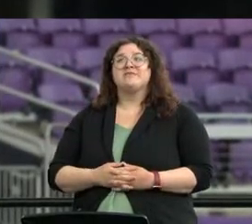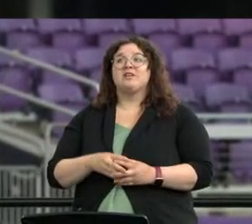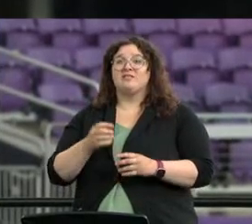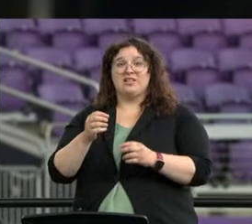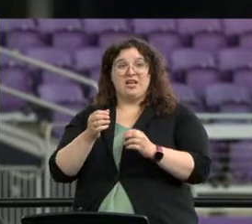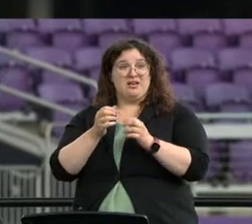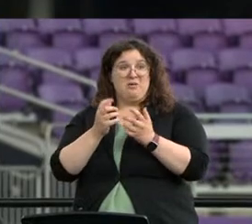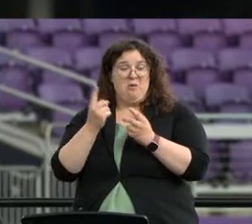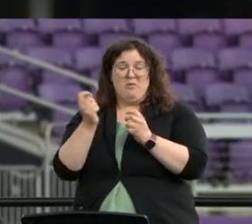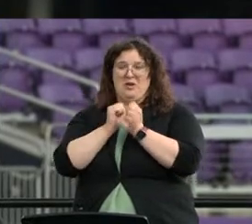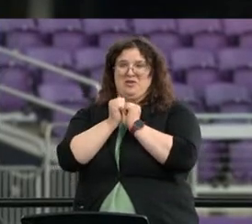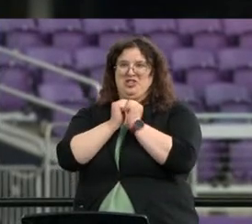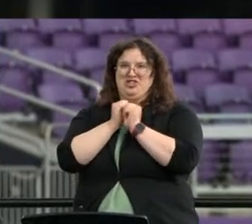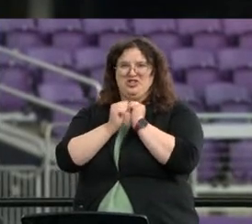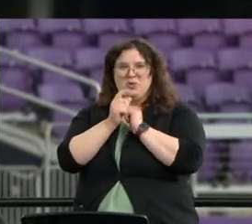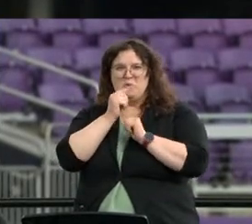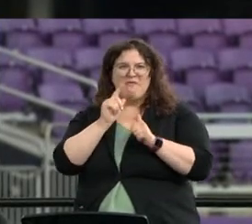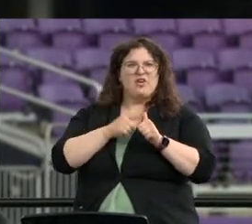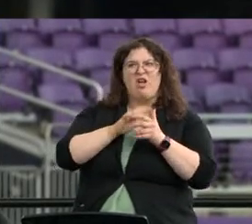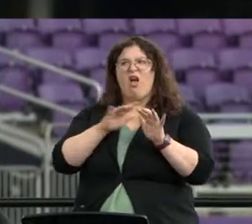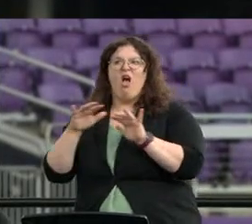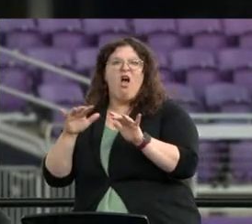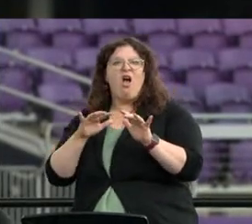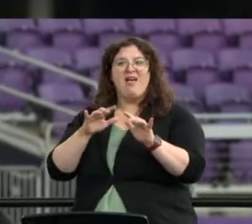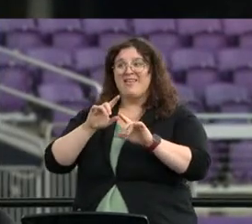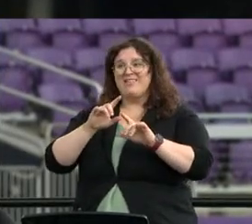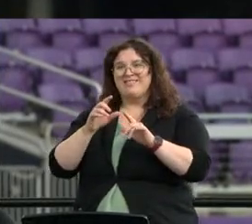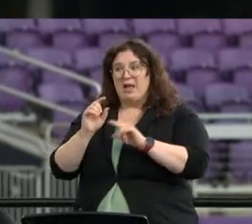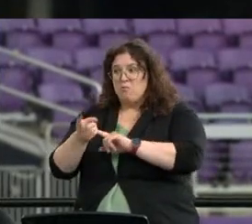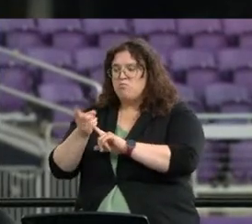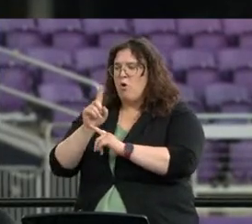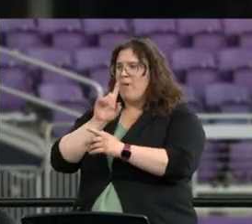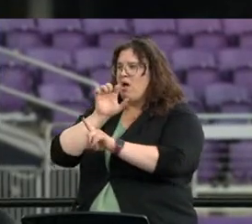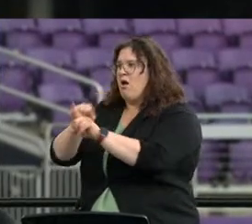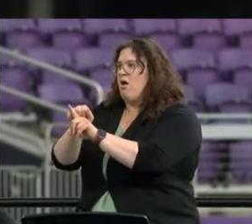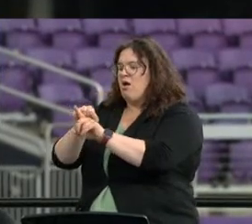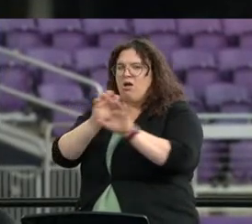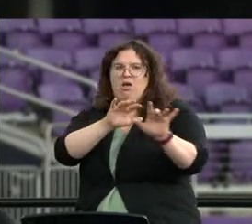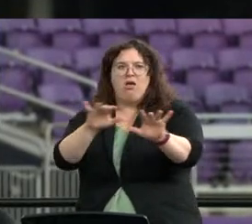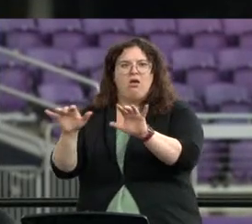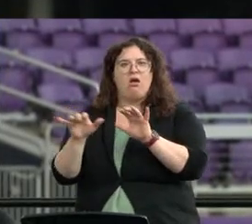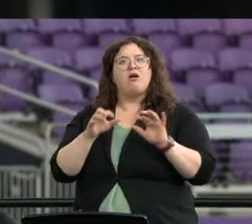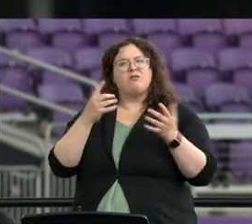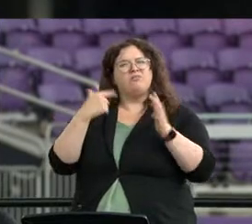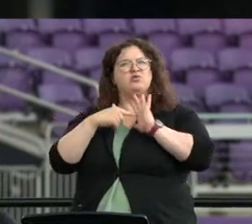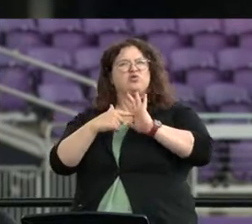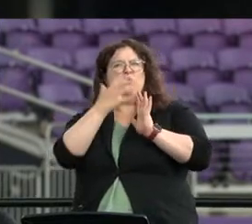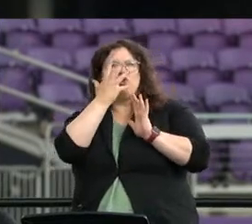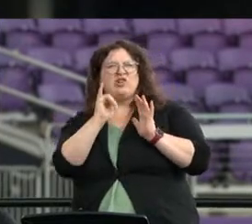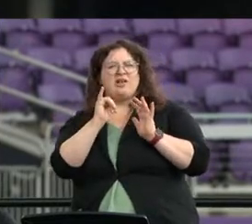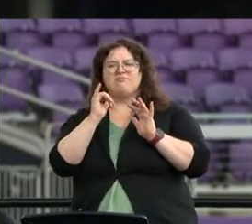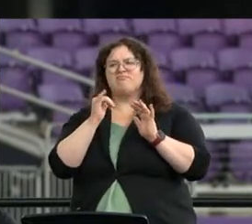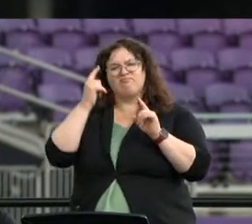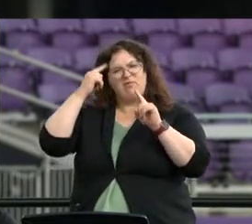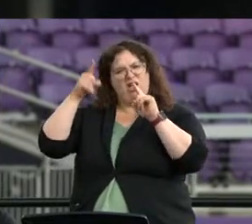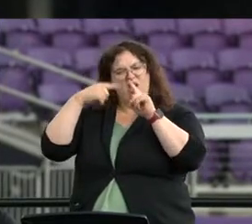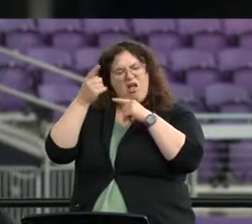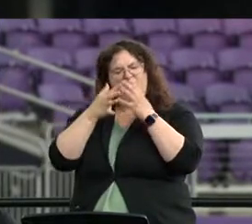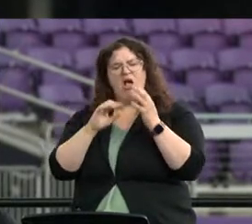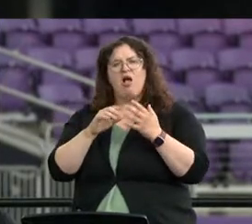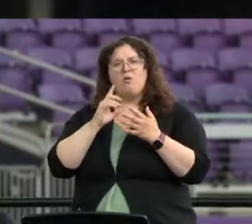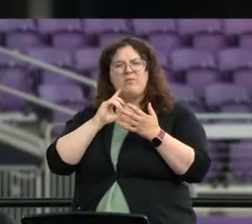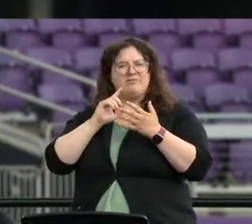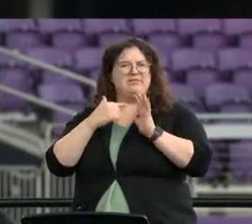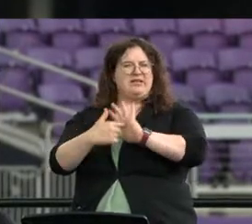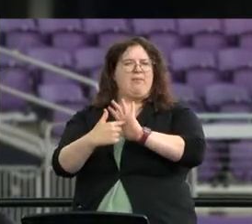competition. The answer is captured by the moments. To provide a snapshot of this thought process, let me offer a glimpse